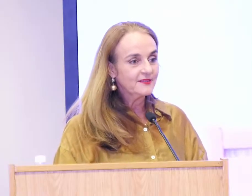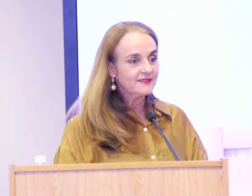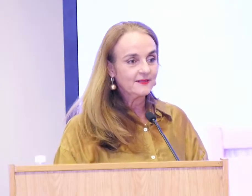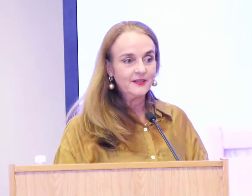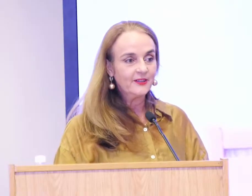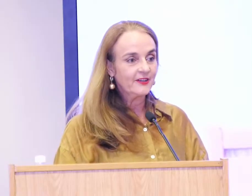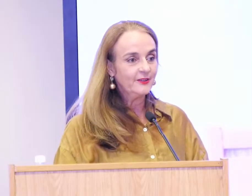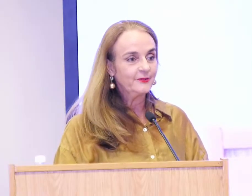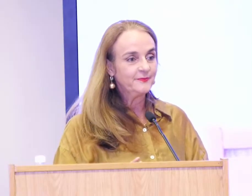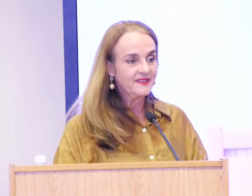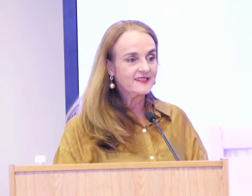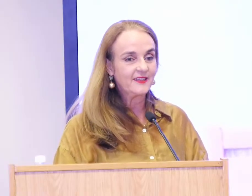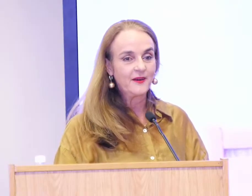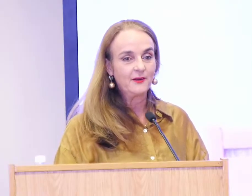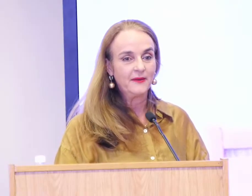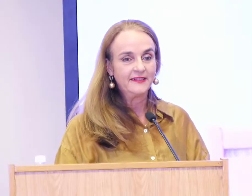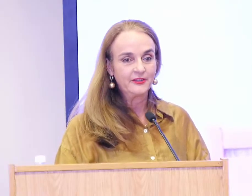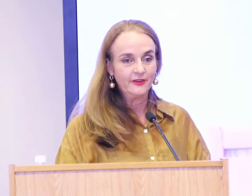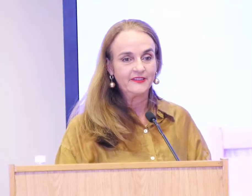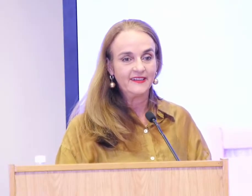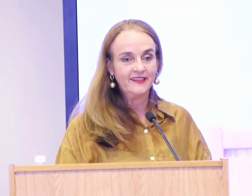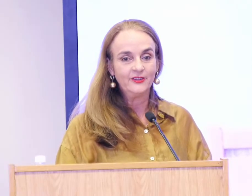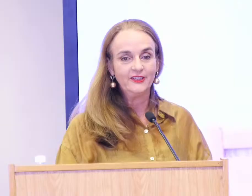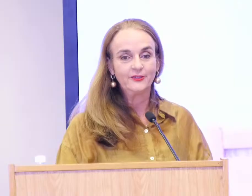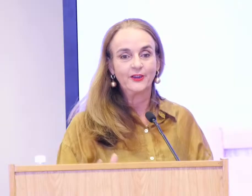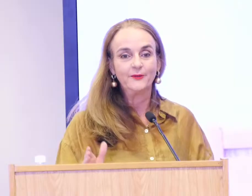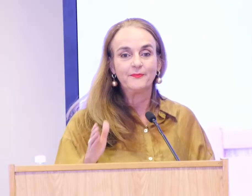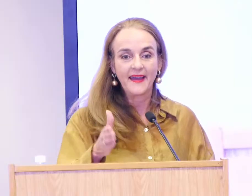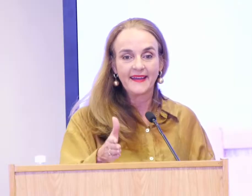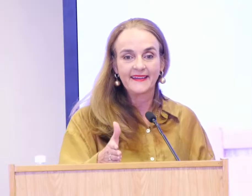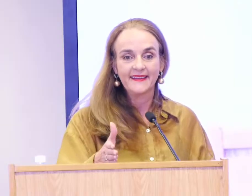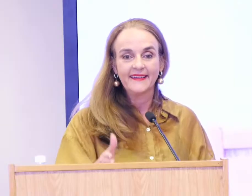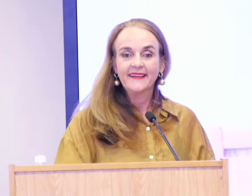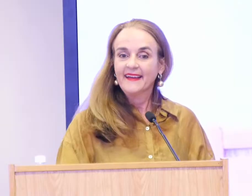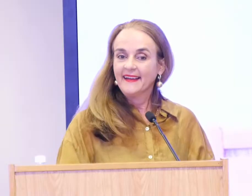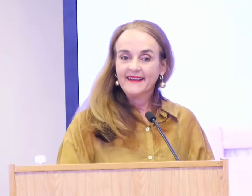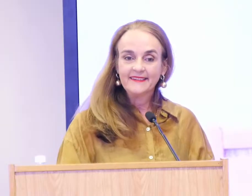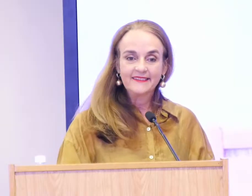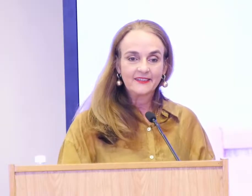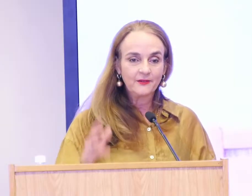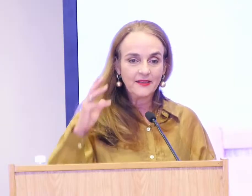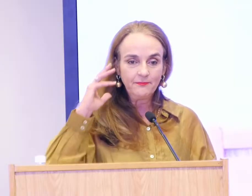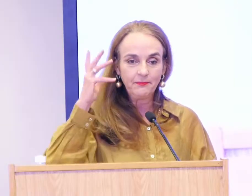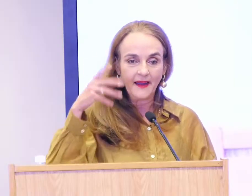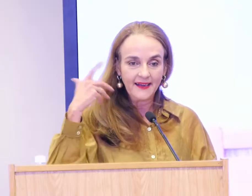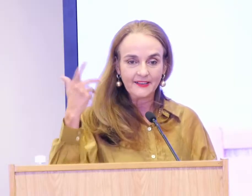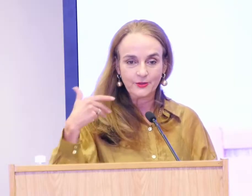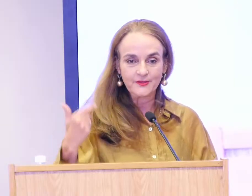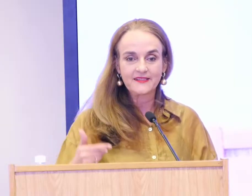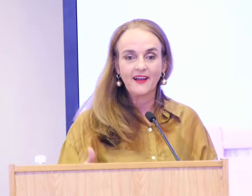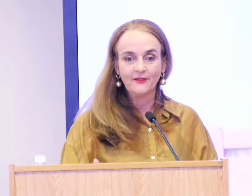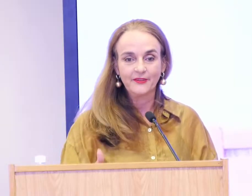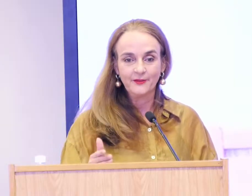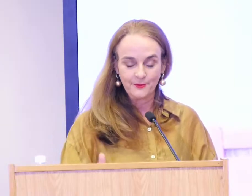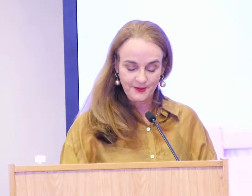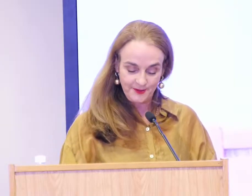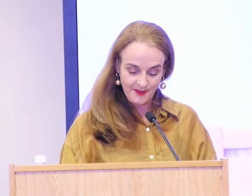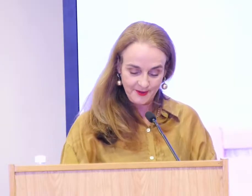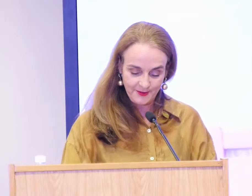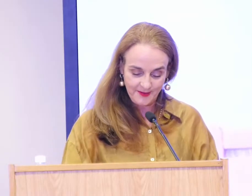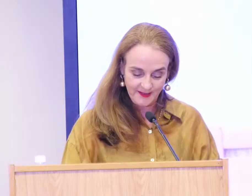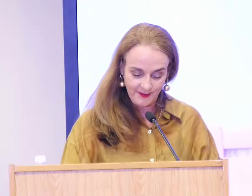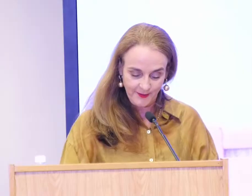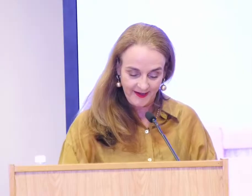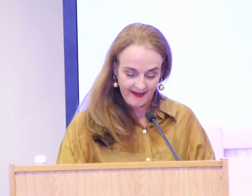welcome to tell me, Liana, you've missed the runway totally. You need to go back and repilot yourself in order to